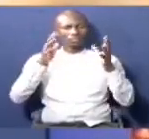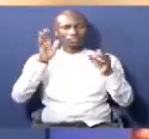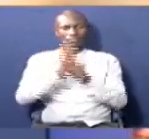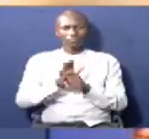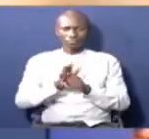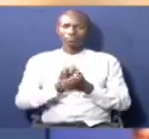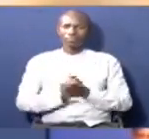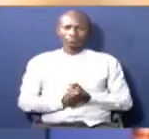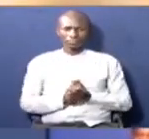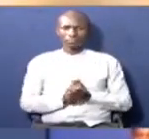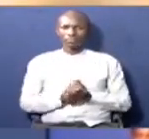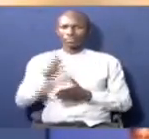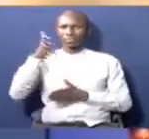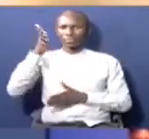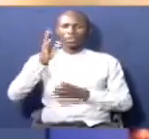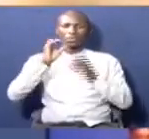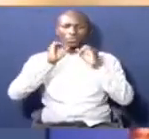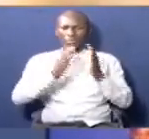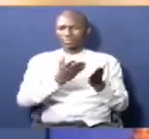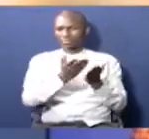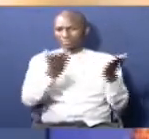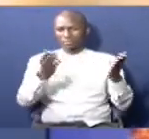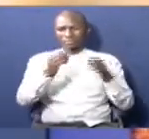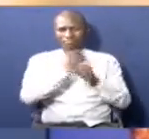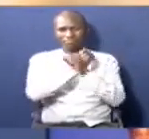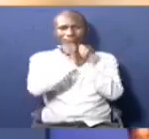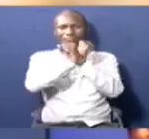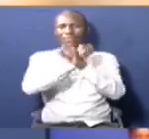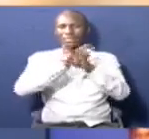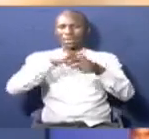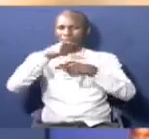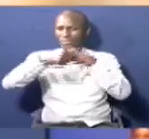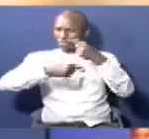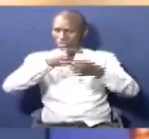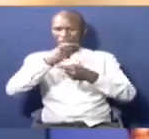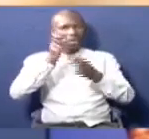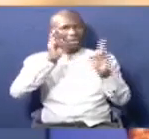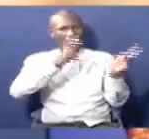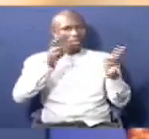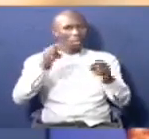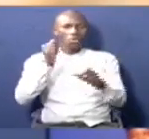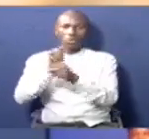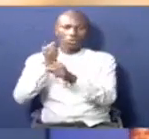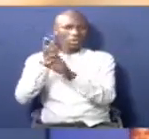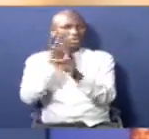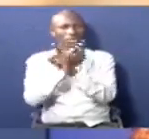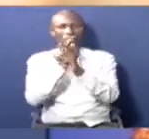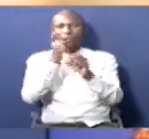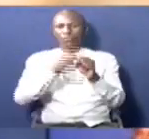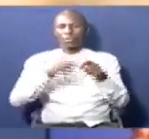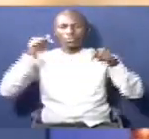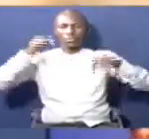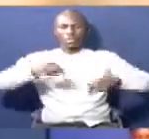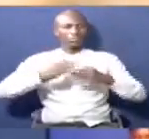sana. God bless you na walinde mukiendelea na shughuli zenu mbalimbali kutoka siku ya leo.